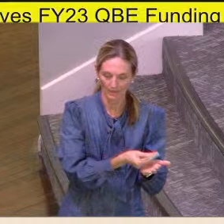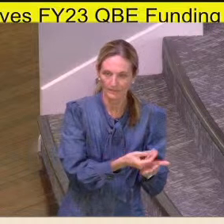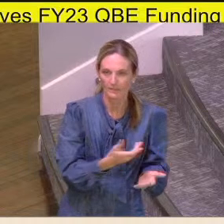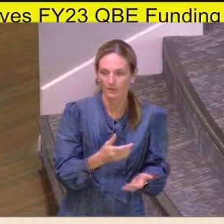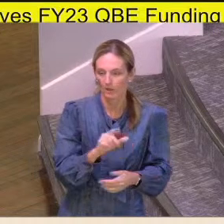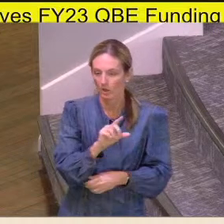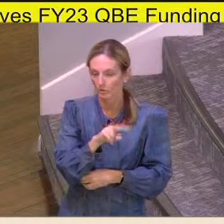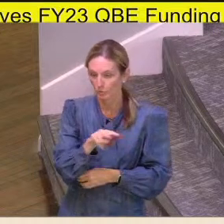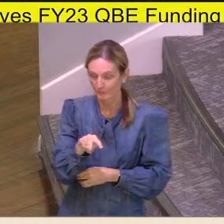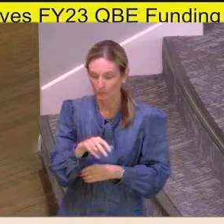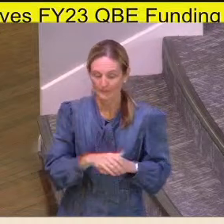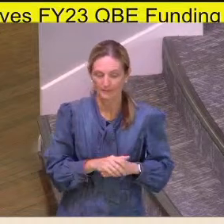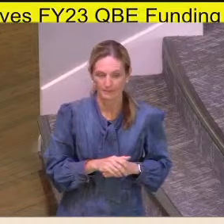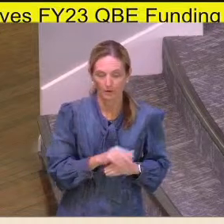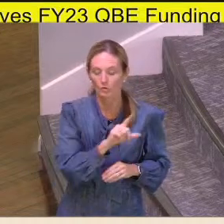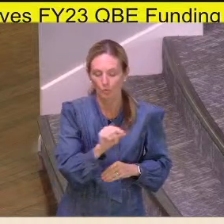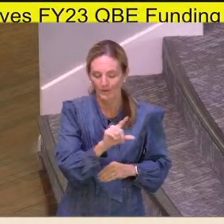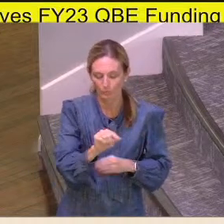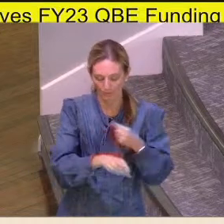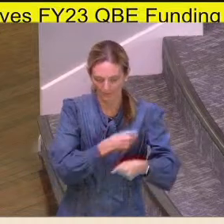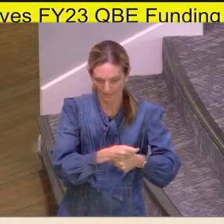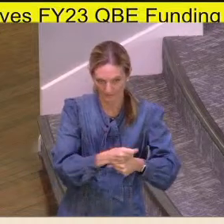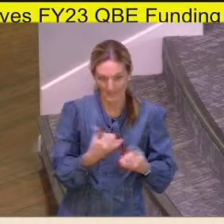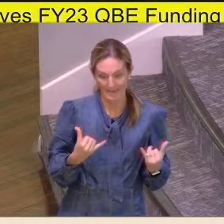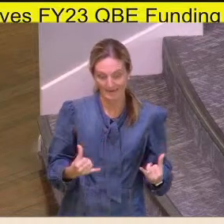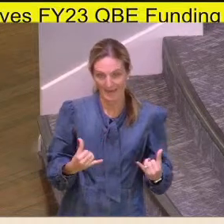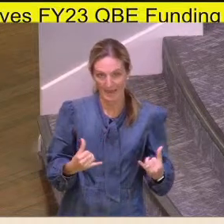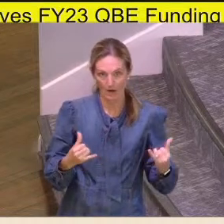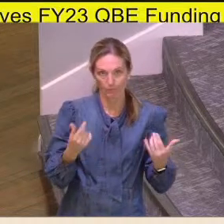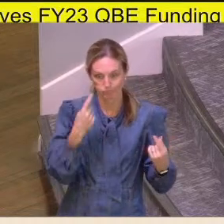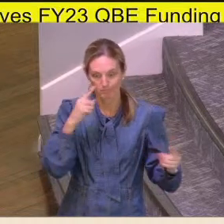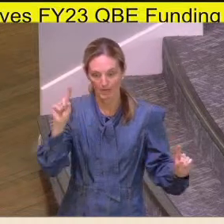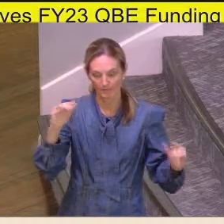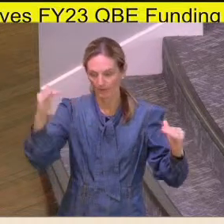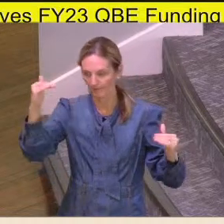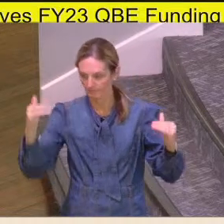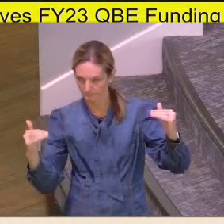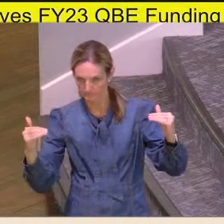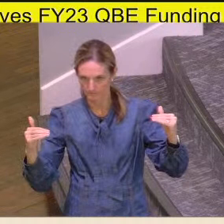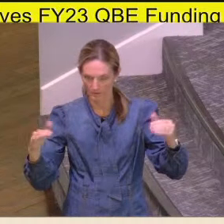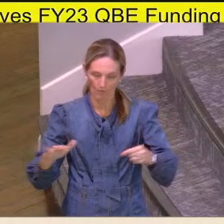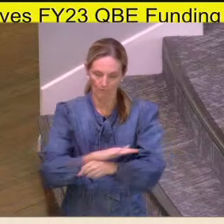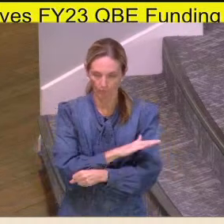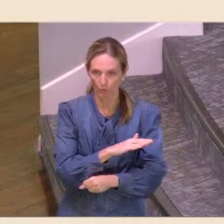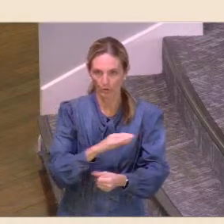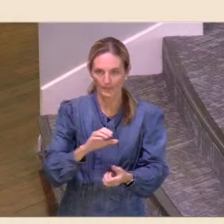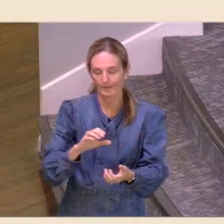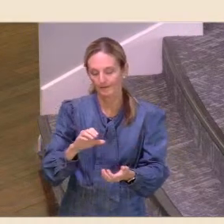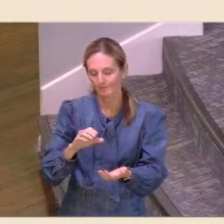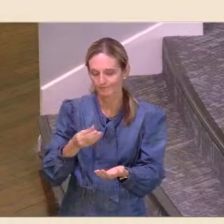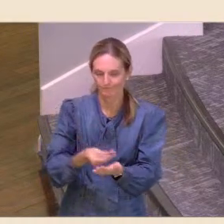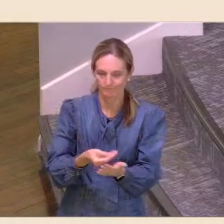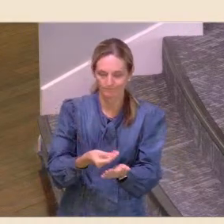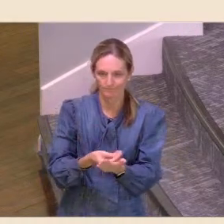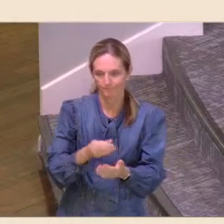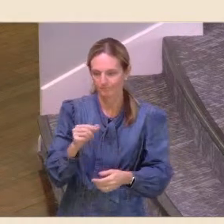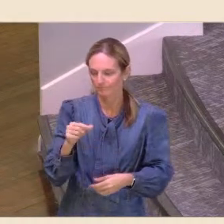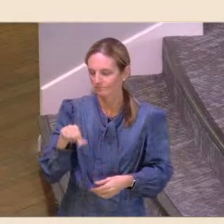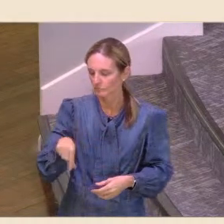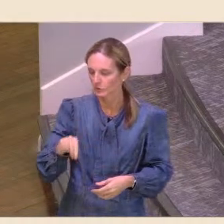For 2023, we are finally back to what's called a fully funded QBE formula.